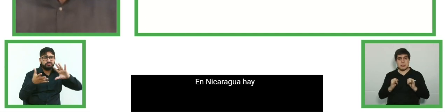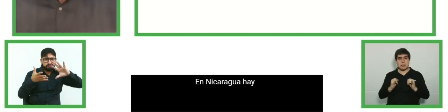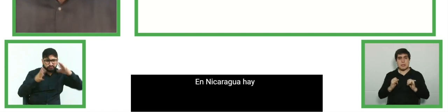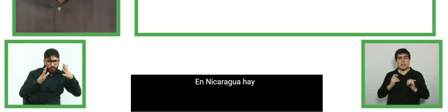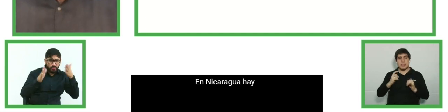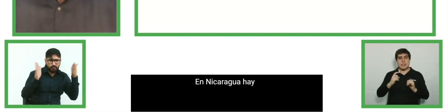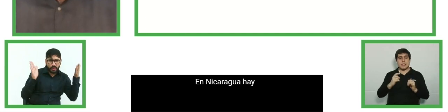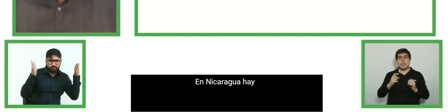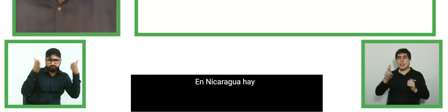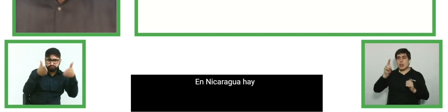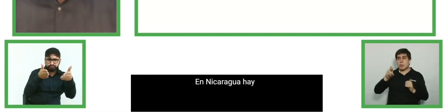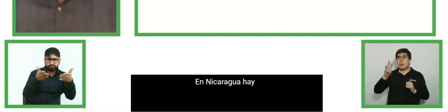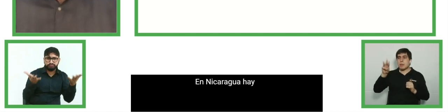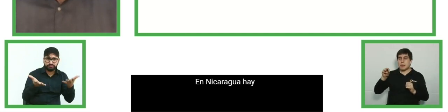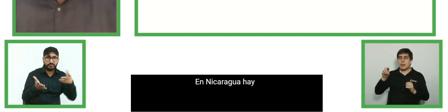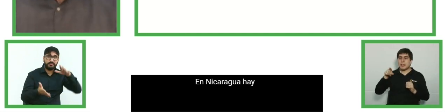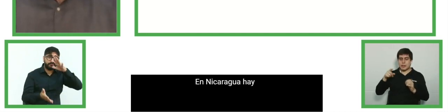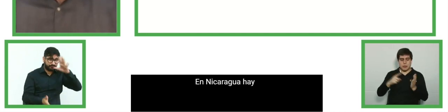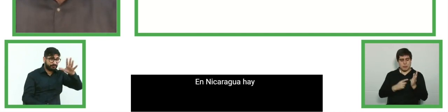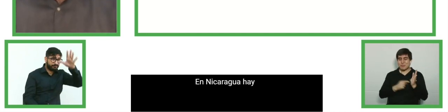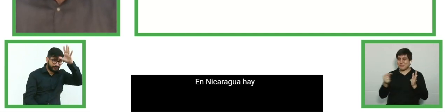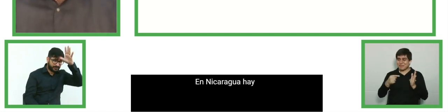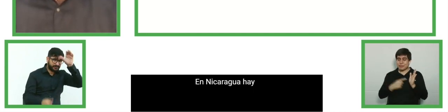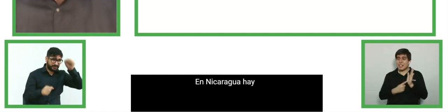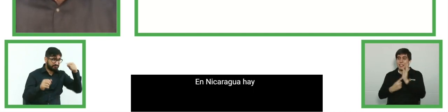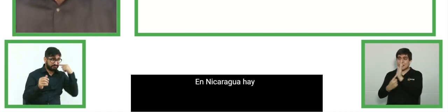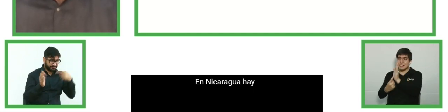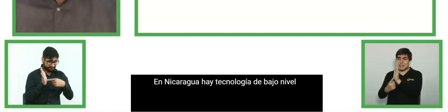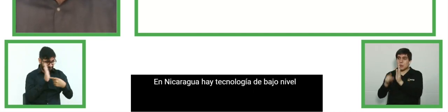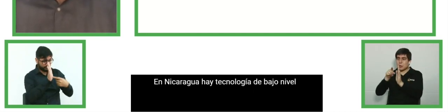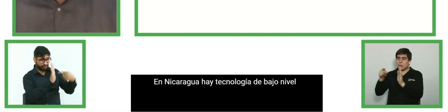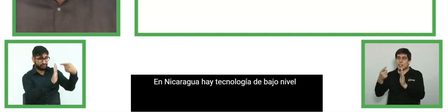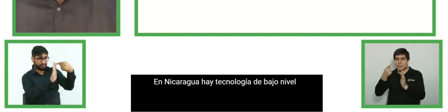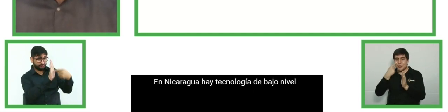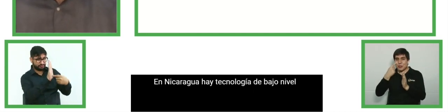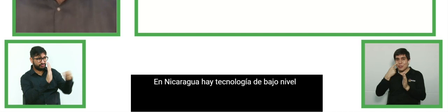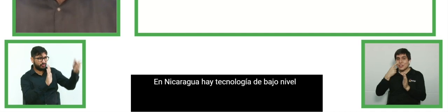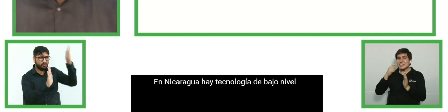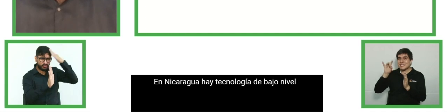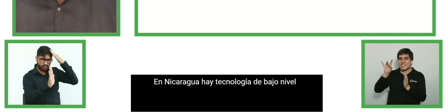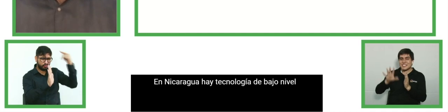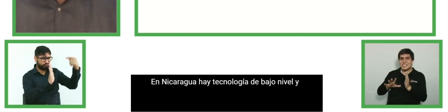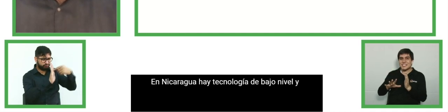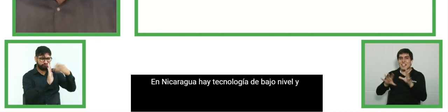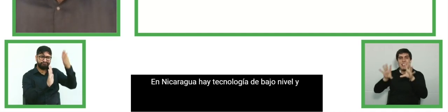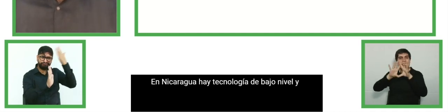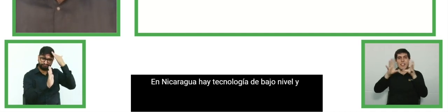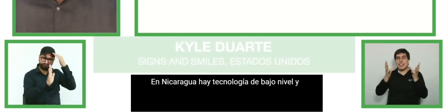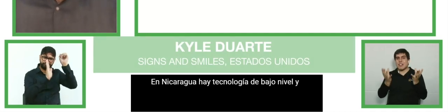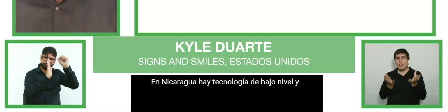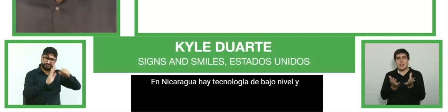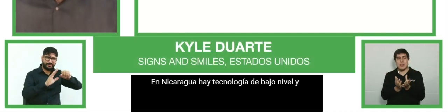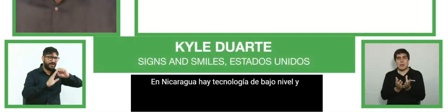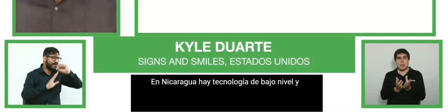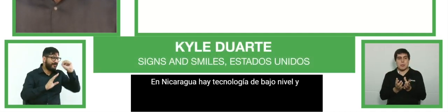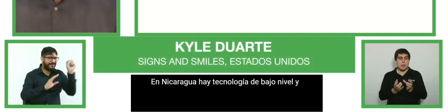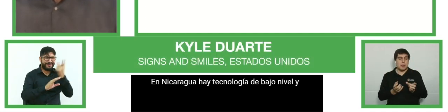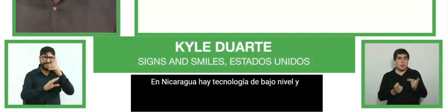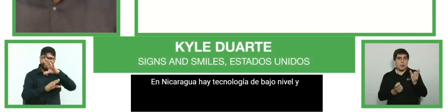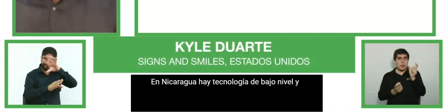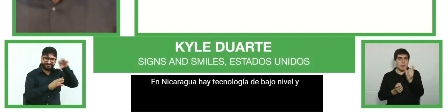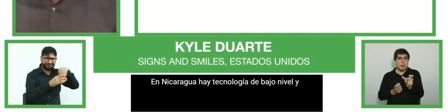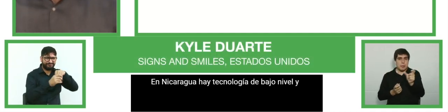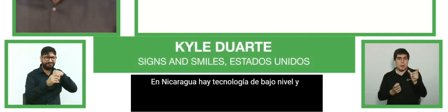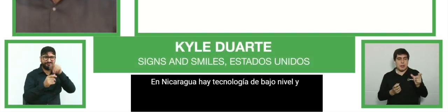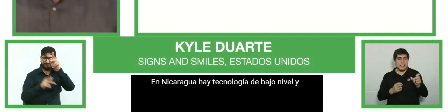has about how it is that they can best raise a child with a disability, specifically a deaf child, because there is a lot of research that